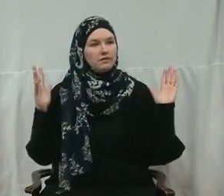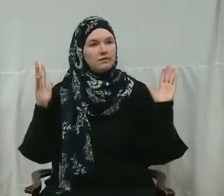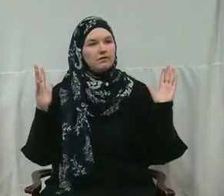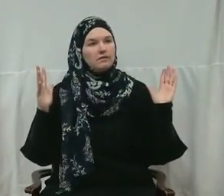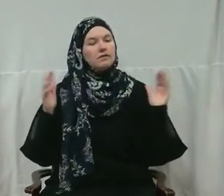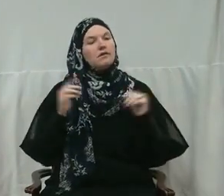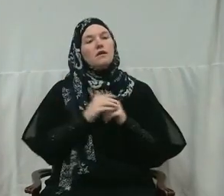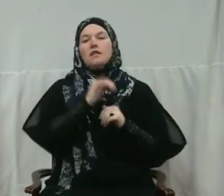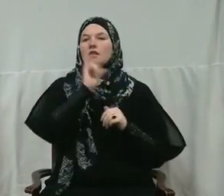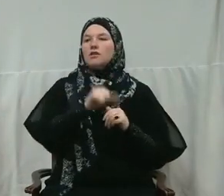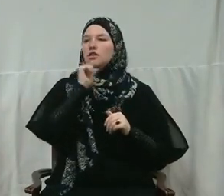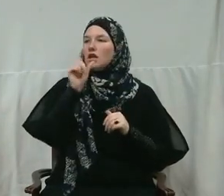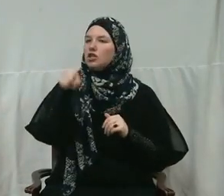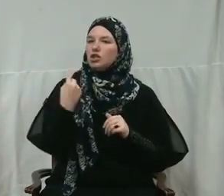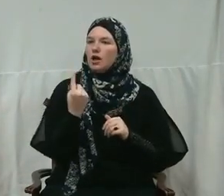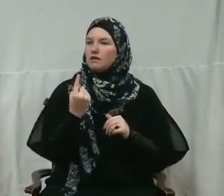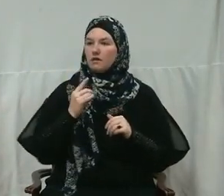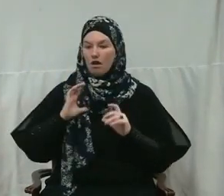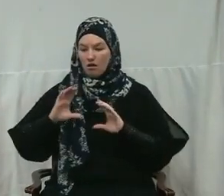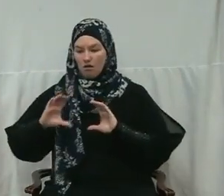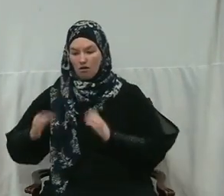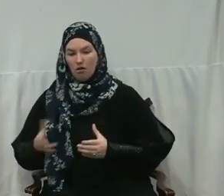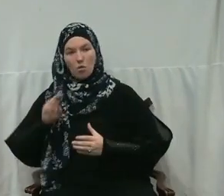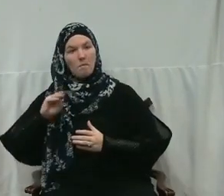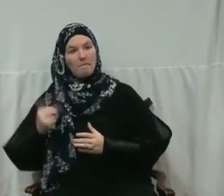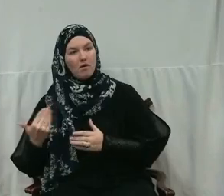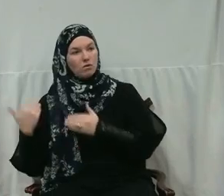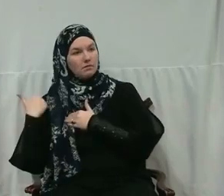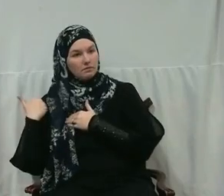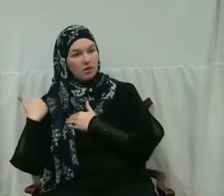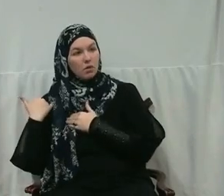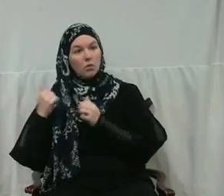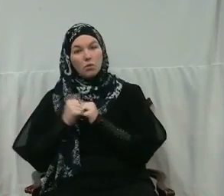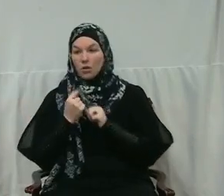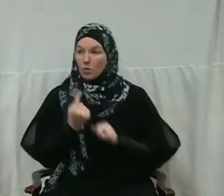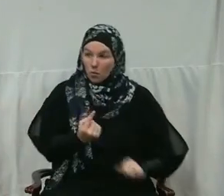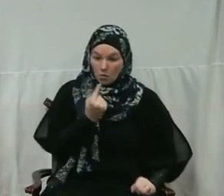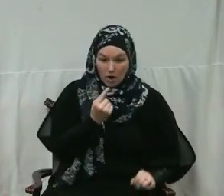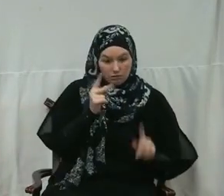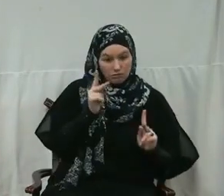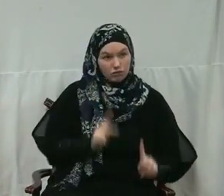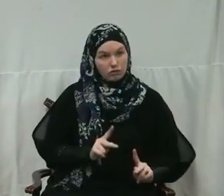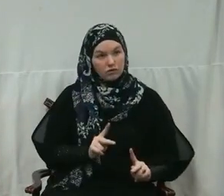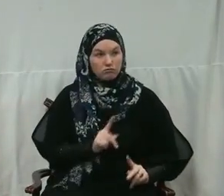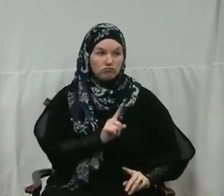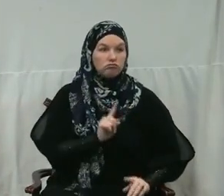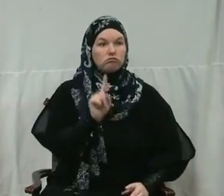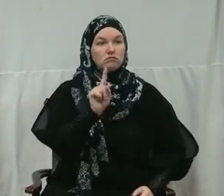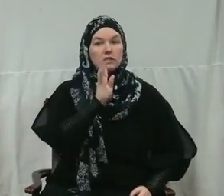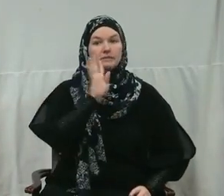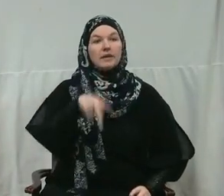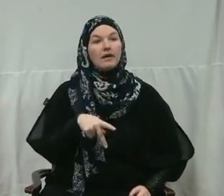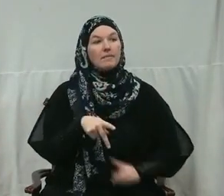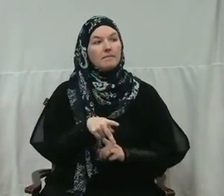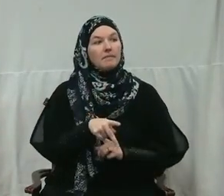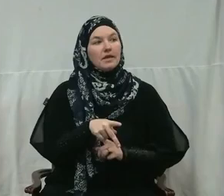not just a group responsibility, because when one only stands on behalf of the community, it's an